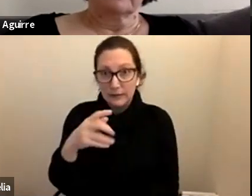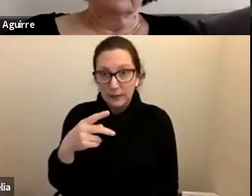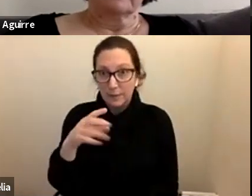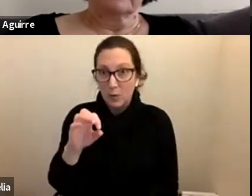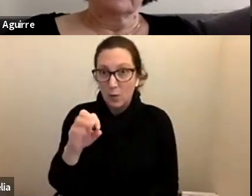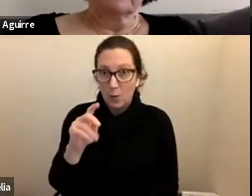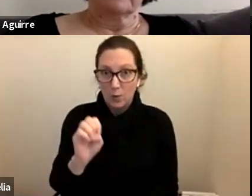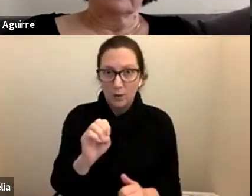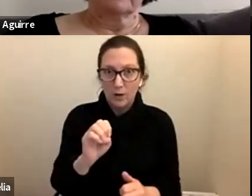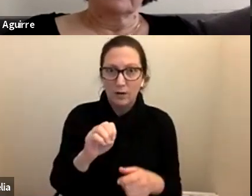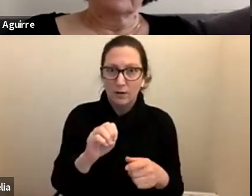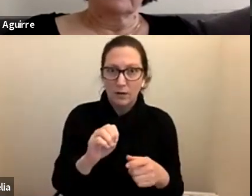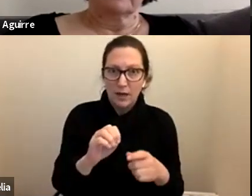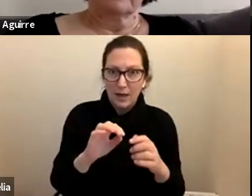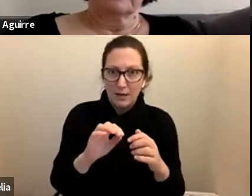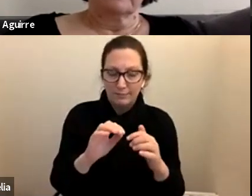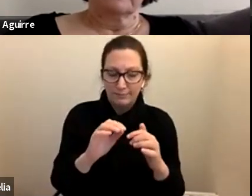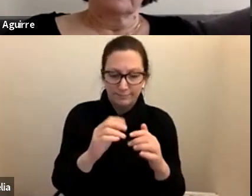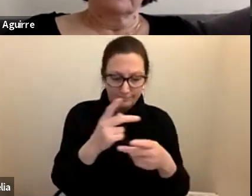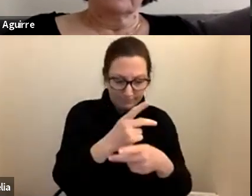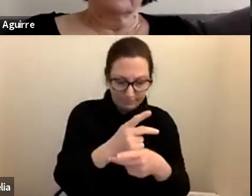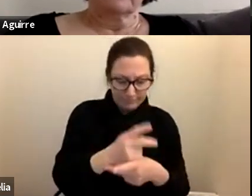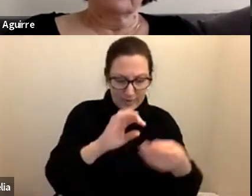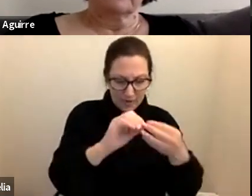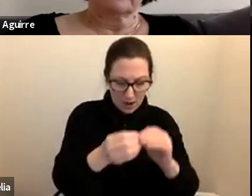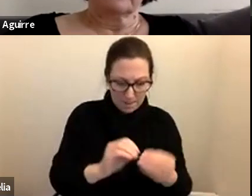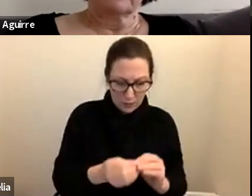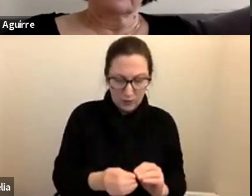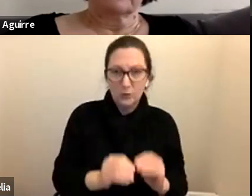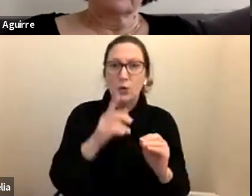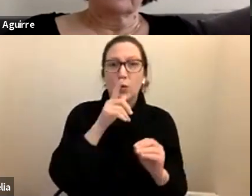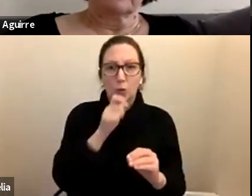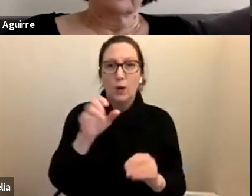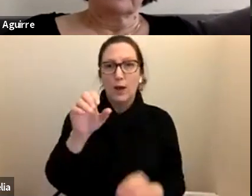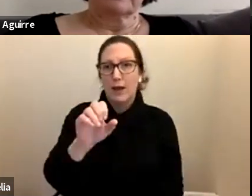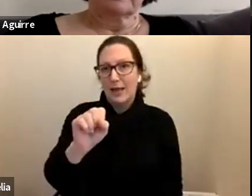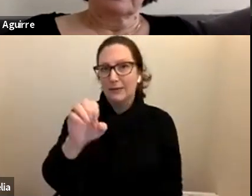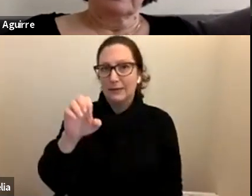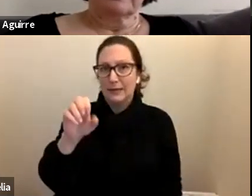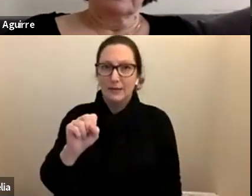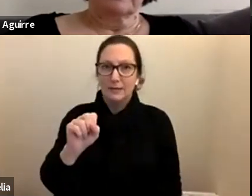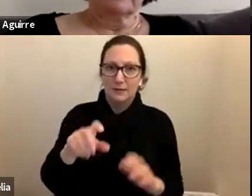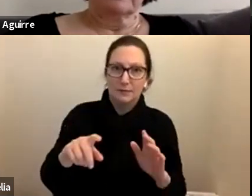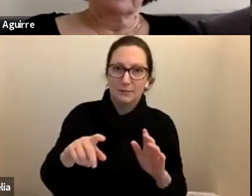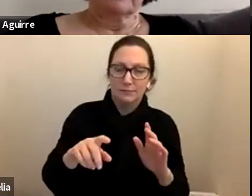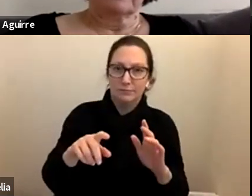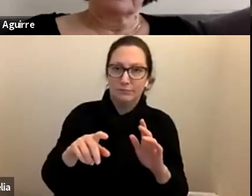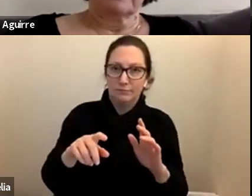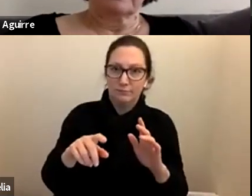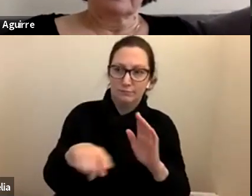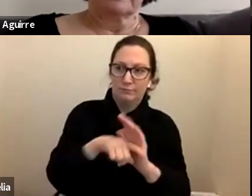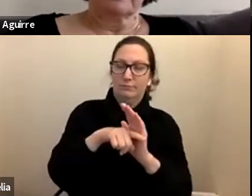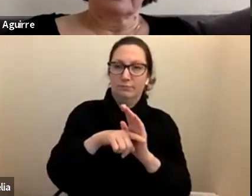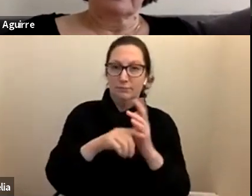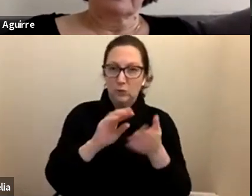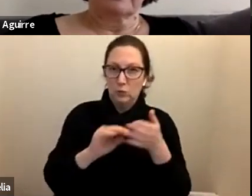of socioeconomically disadvantaged students who come from each zip code.